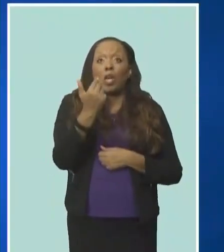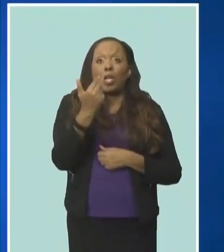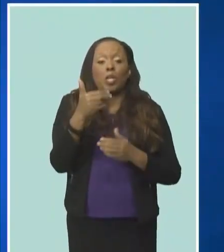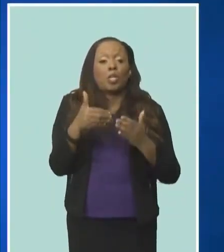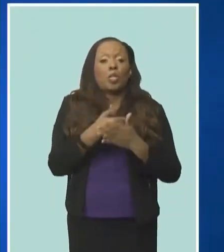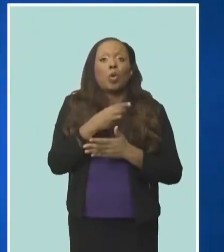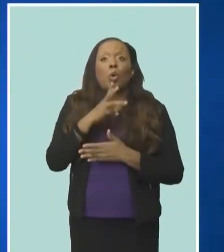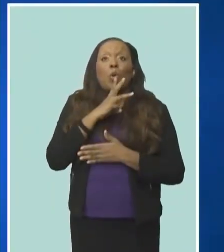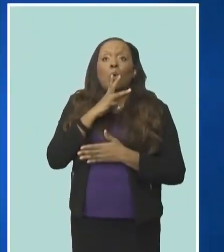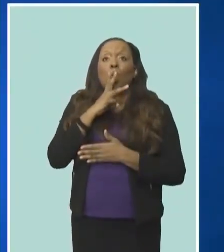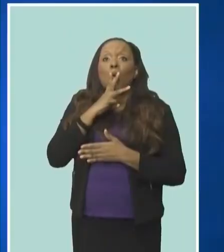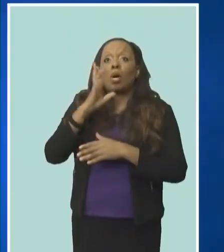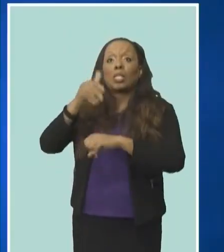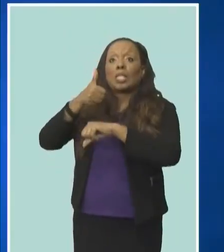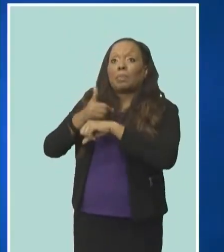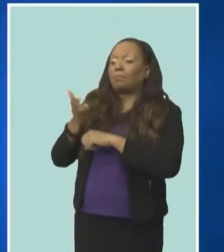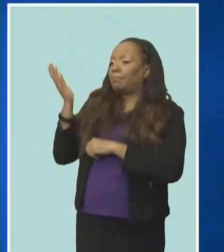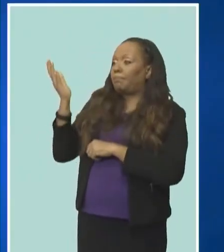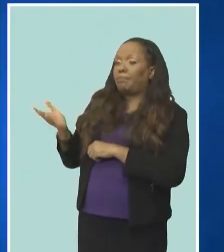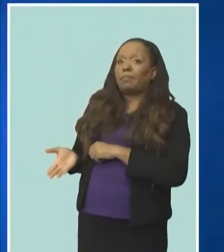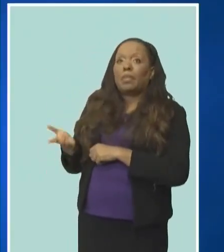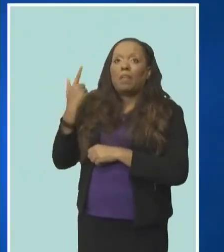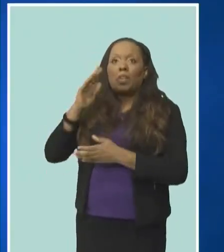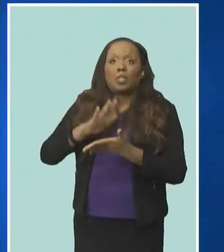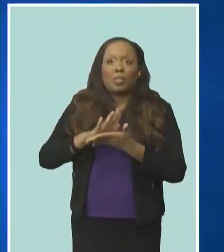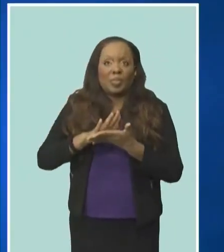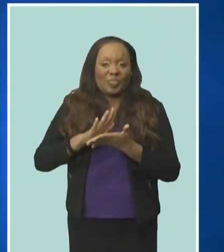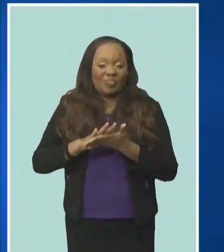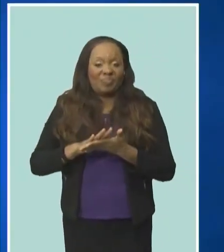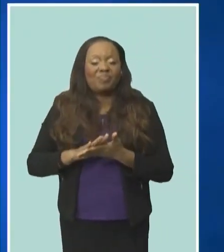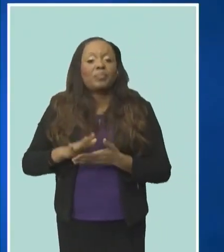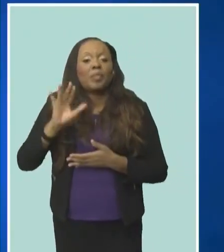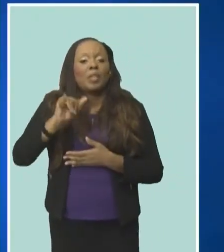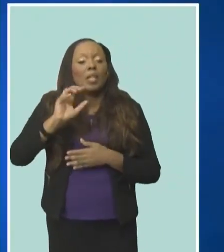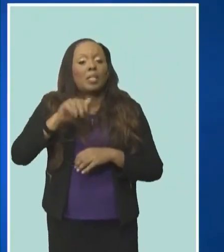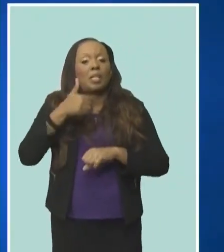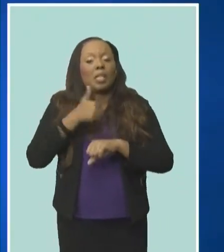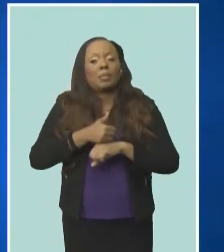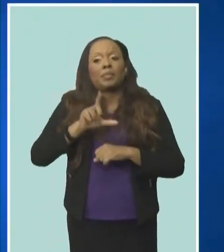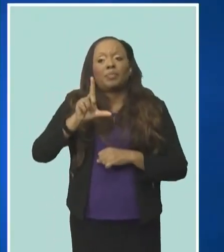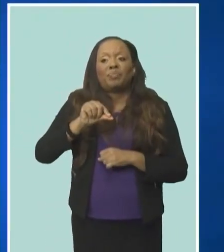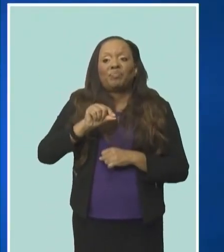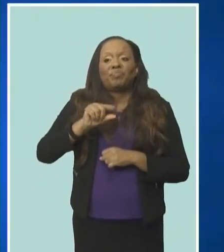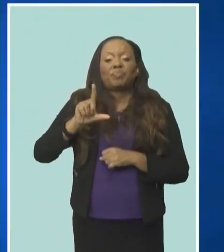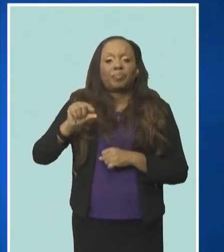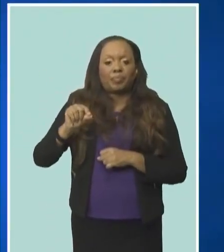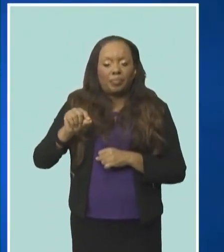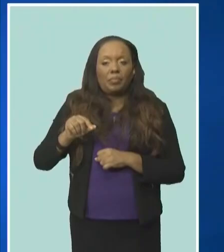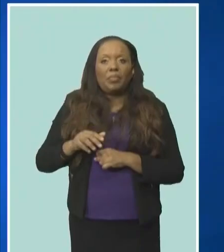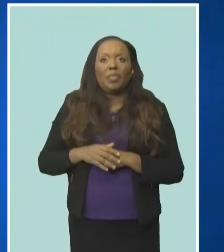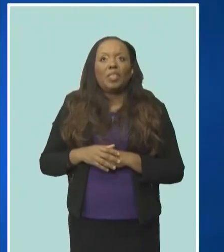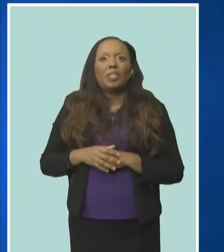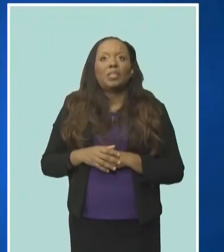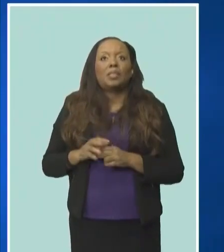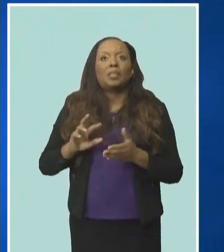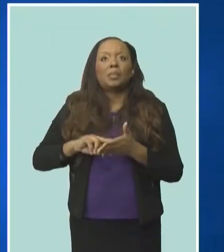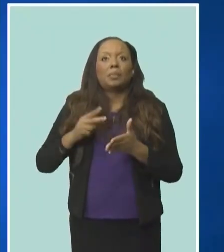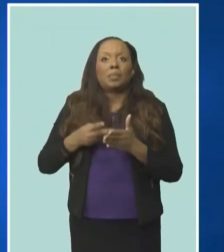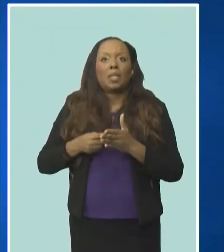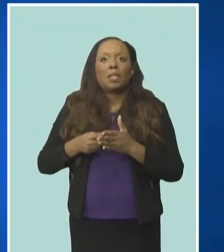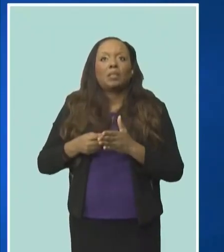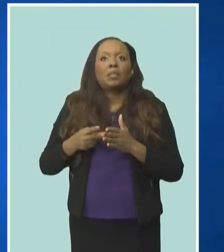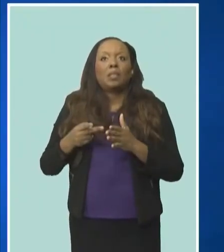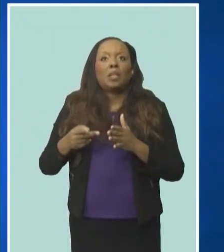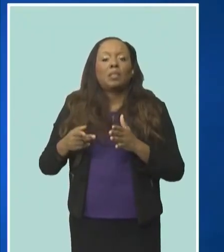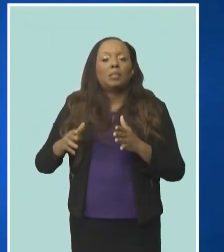added to schools across the island. The initiative, launched in 2020, means that will bring to 31 the number of